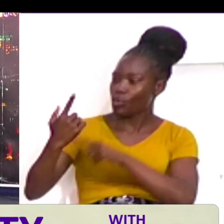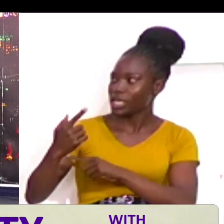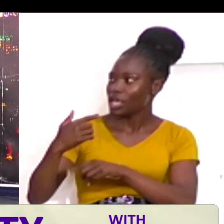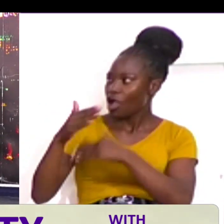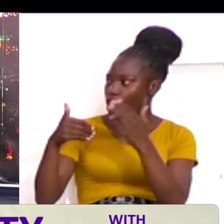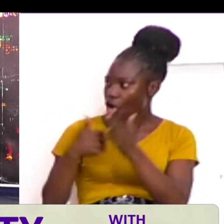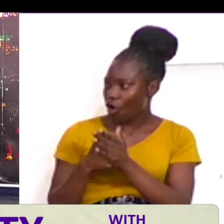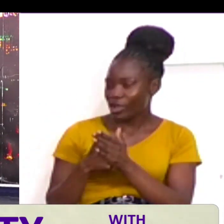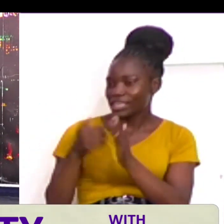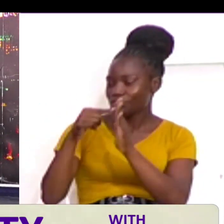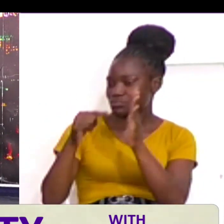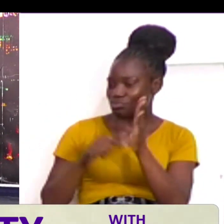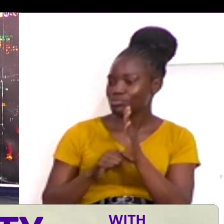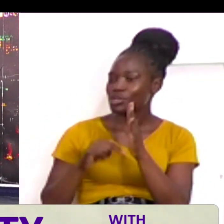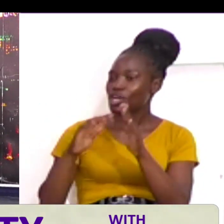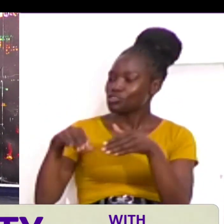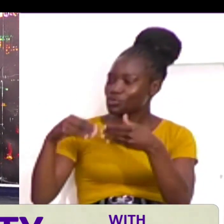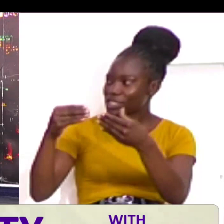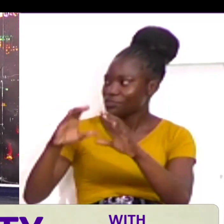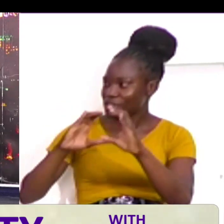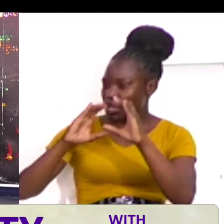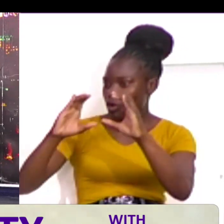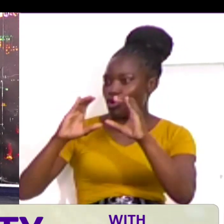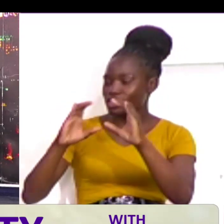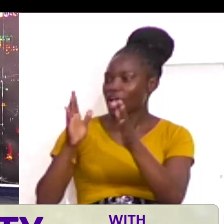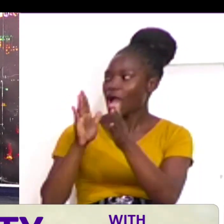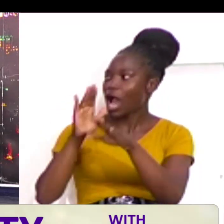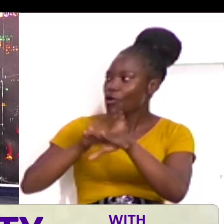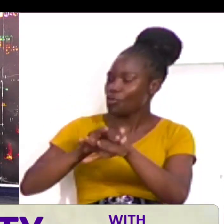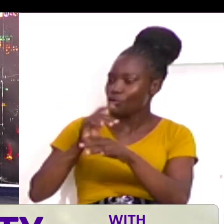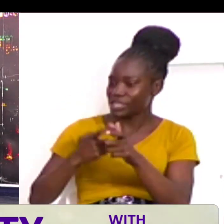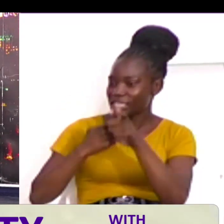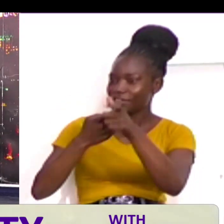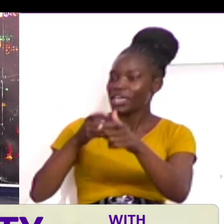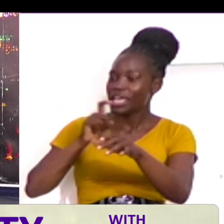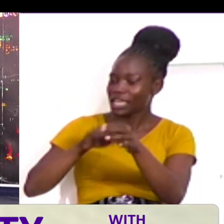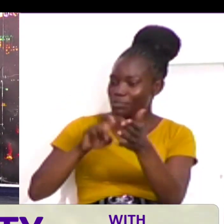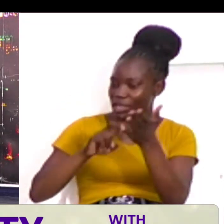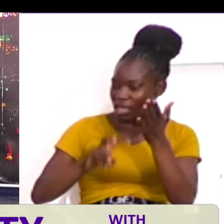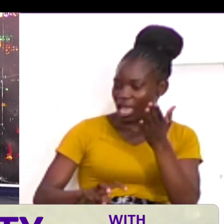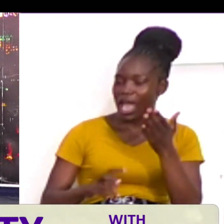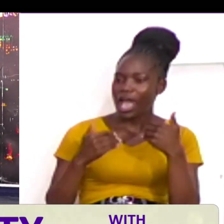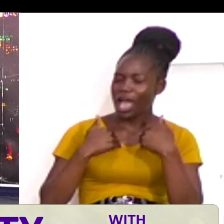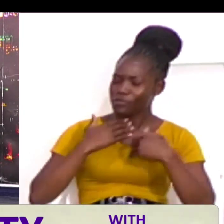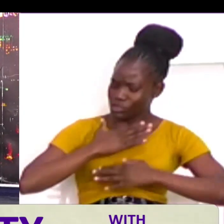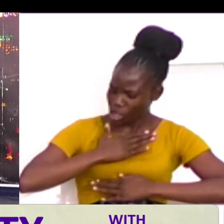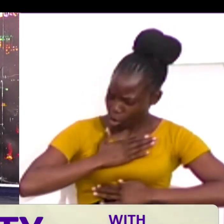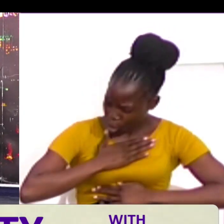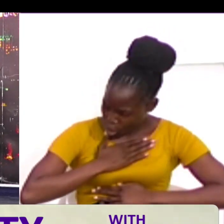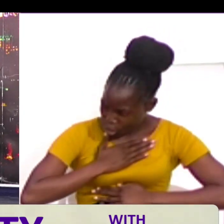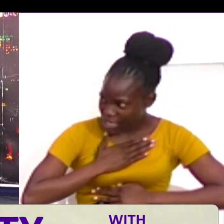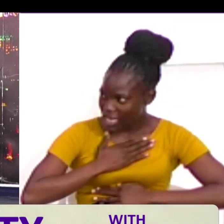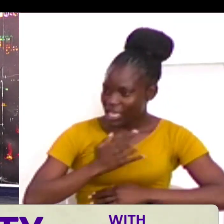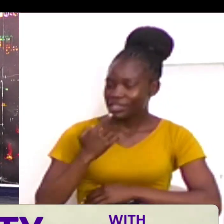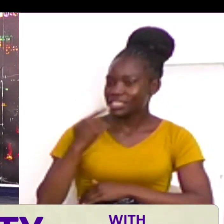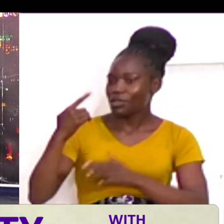will try to give the manager something so that when he leaves, with honor and dignity, he has something to